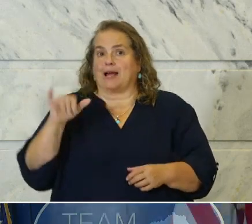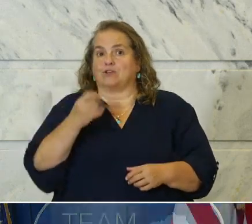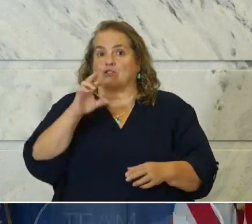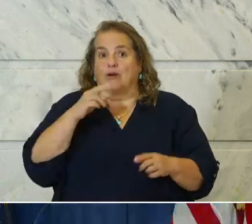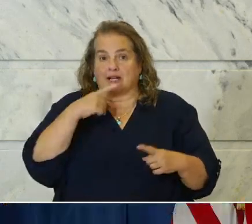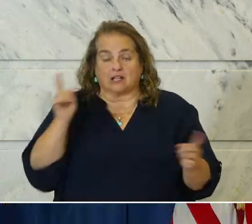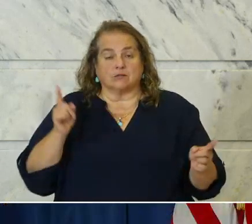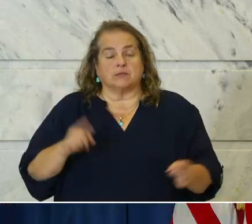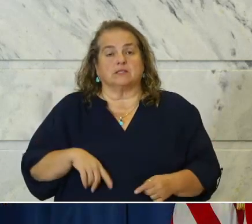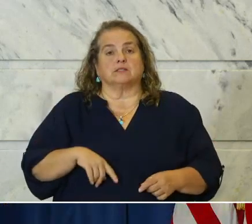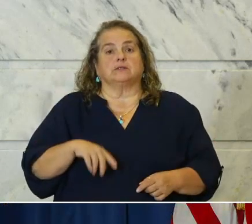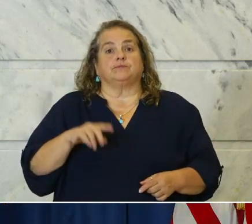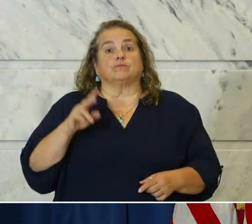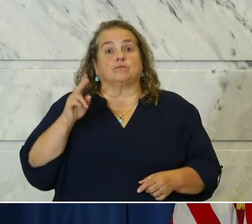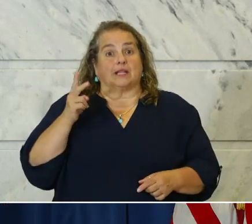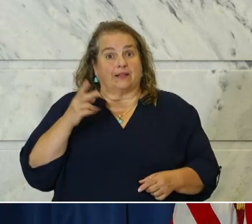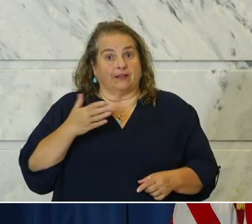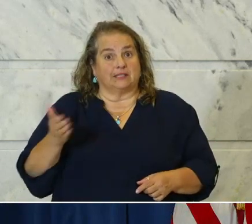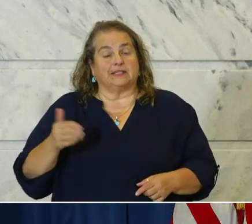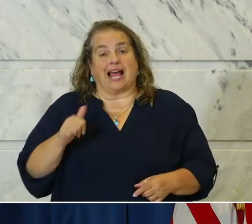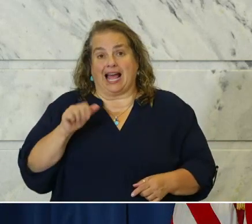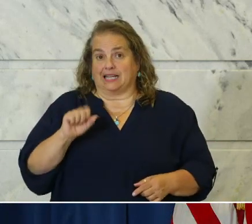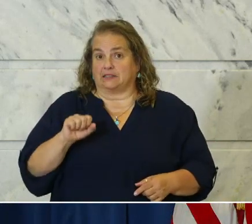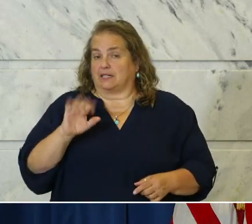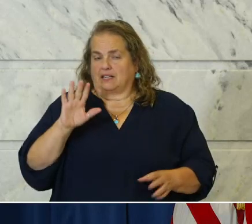announcements. Number one is